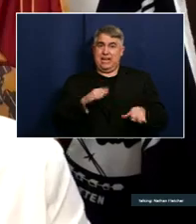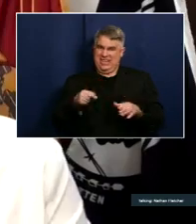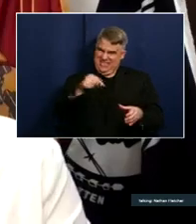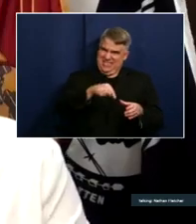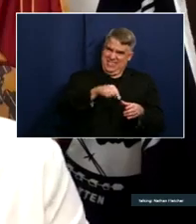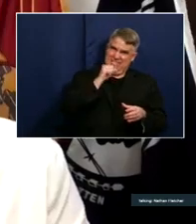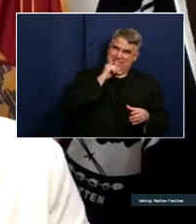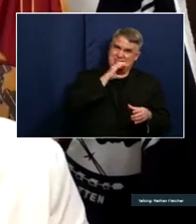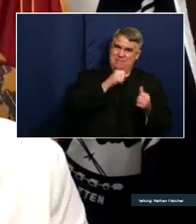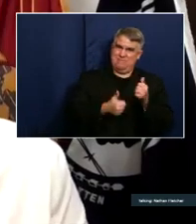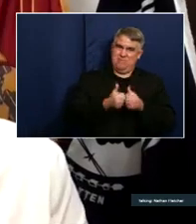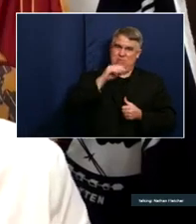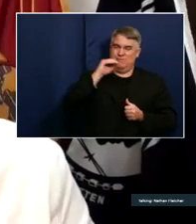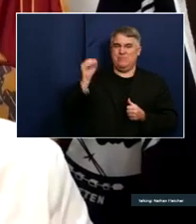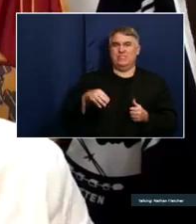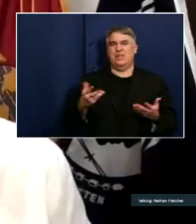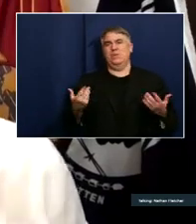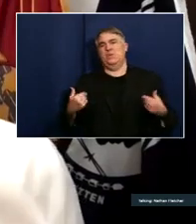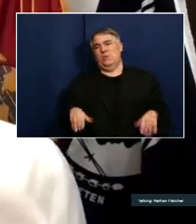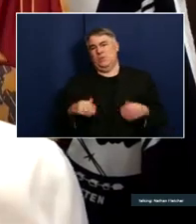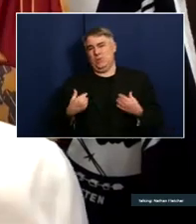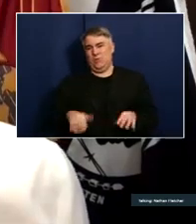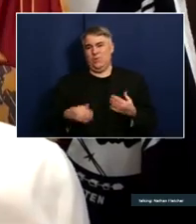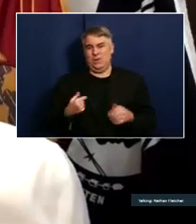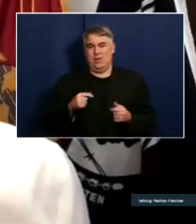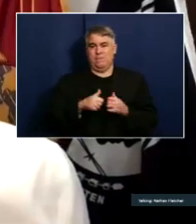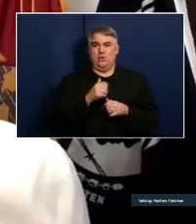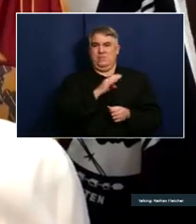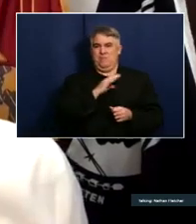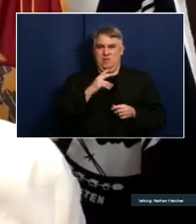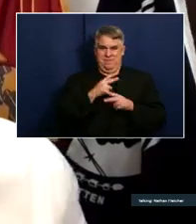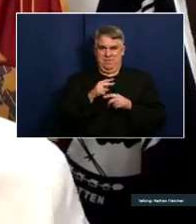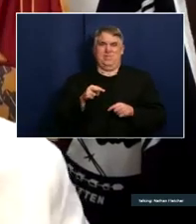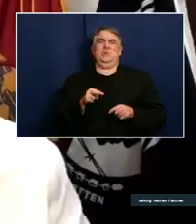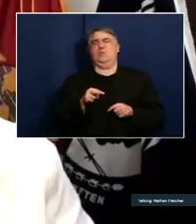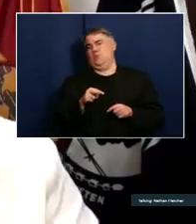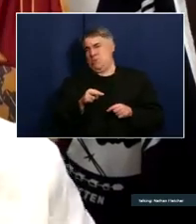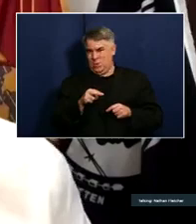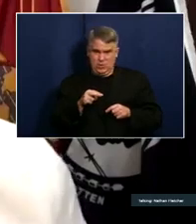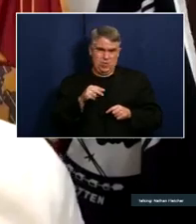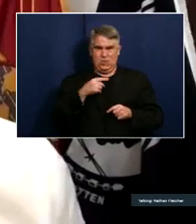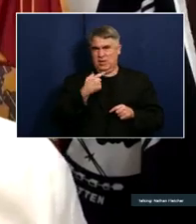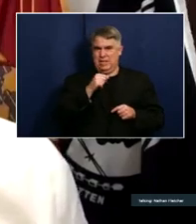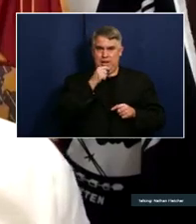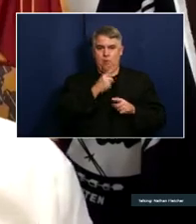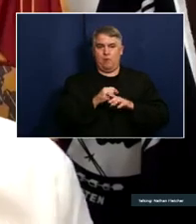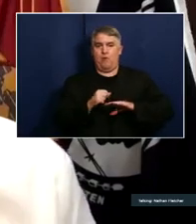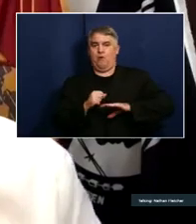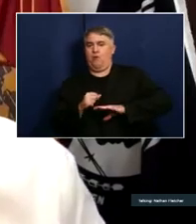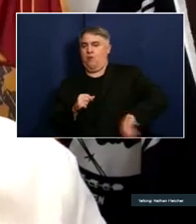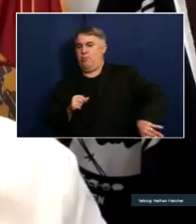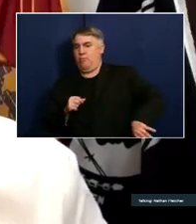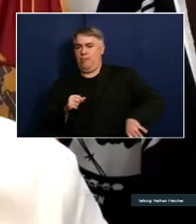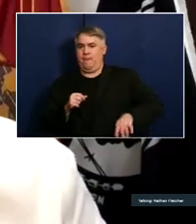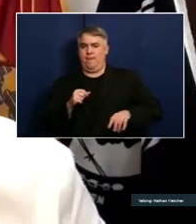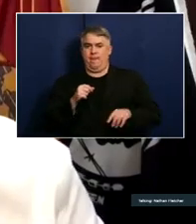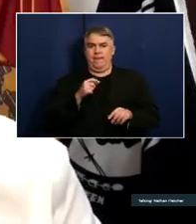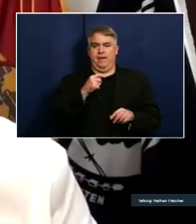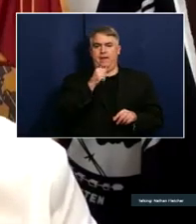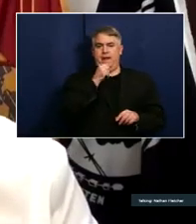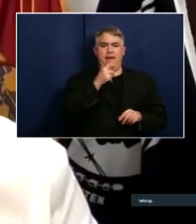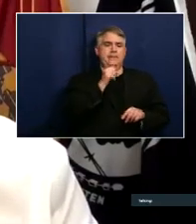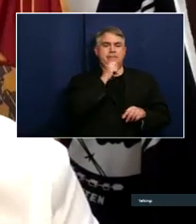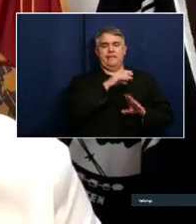believe, and the majority of the Board of Supervisors did not believe it was appropriate to take a vaccine away from a senior and give it to a younger,